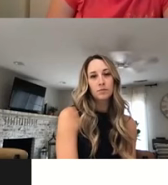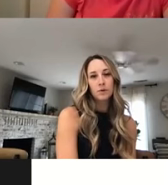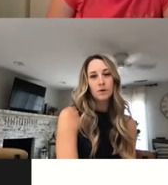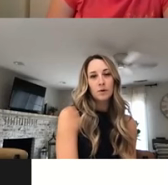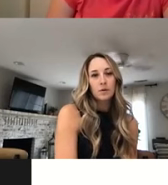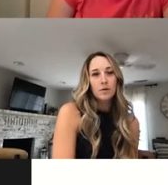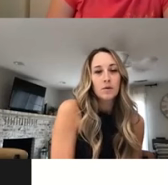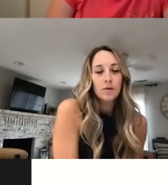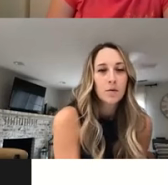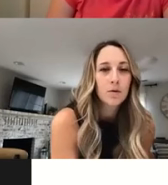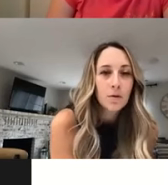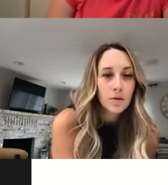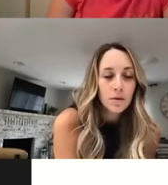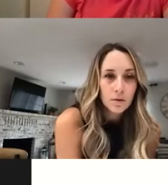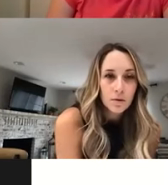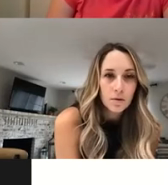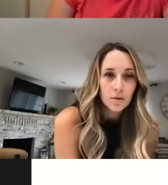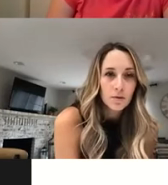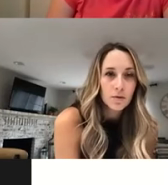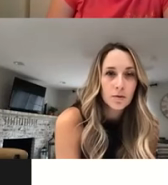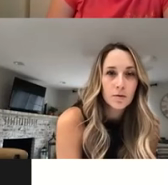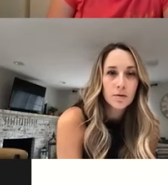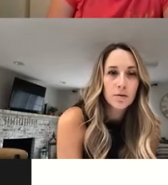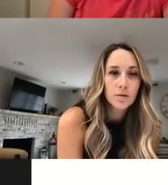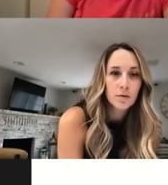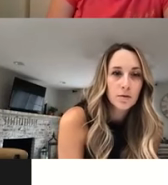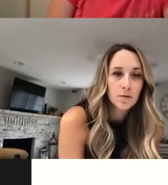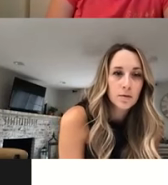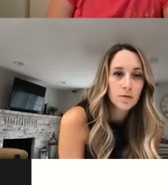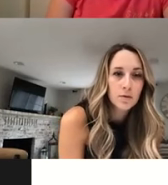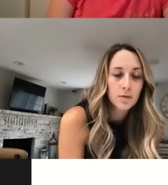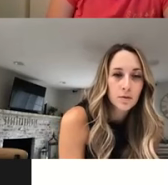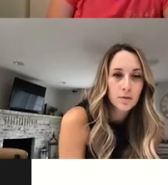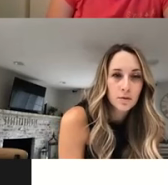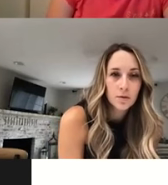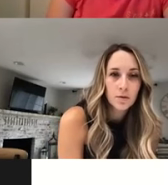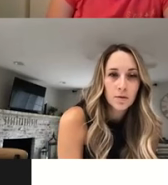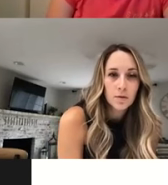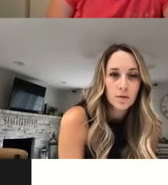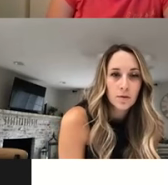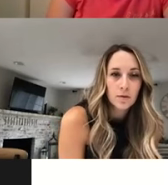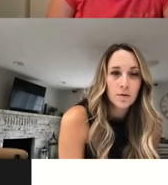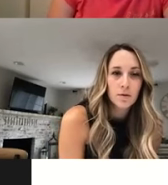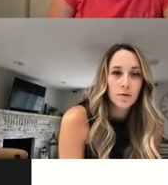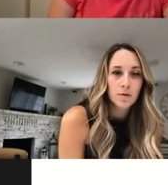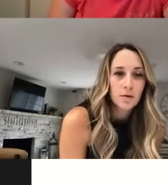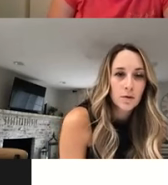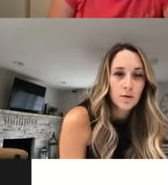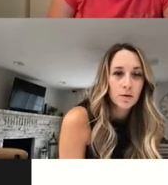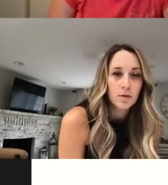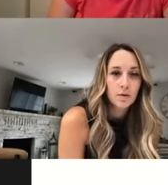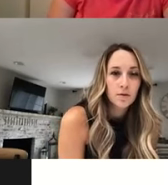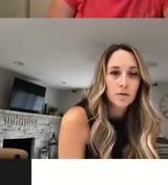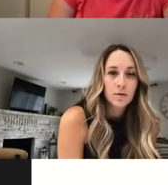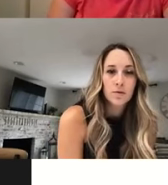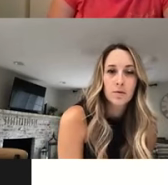that, figuring out what amino acid it would be, would you need a table to be able to do that? Yes. But if I gave you that table, should you be able to